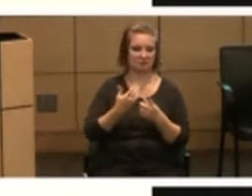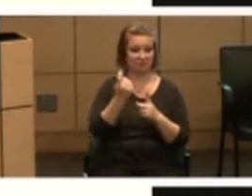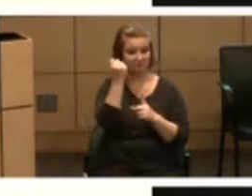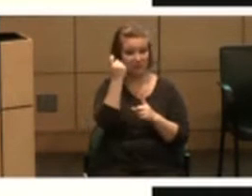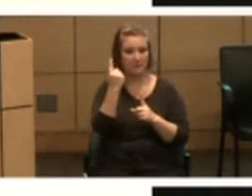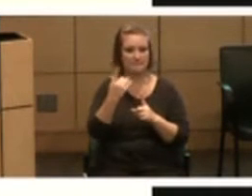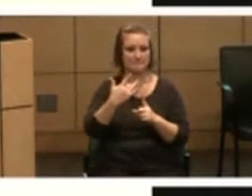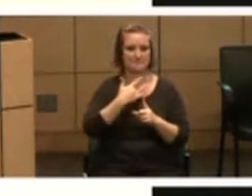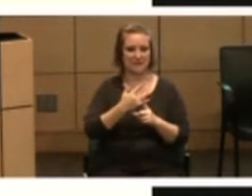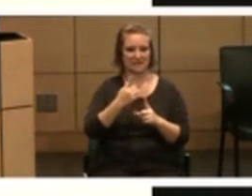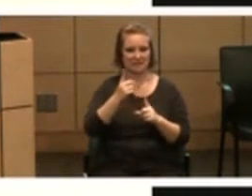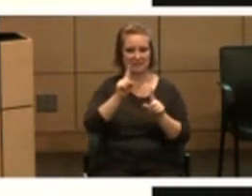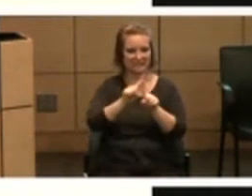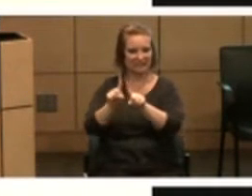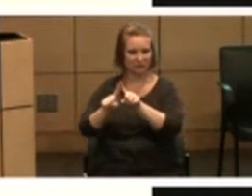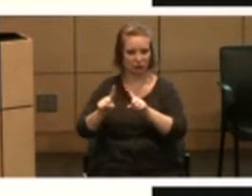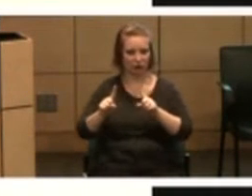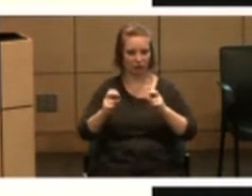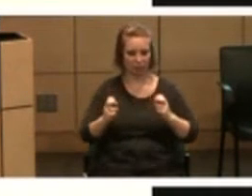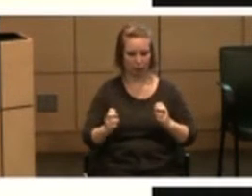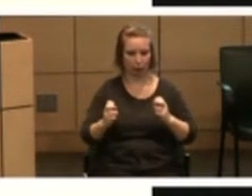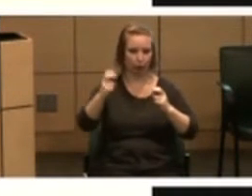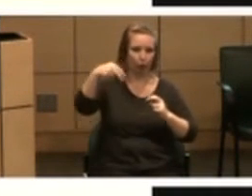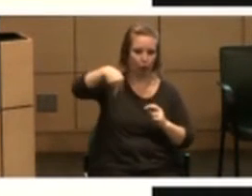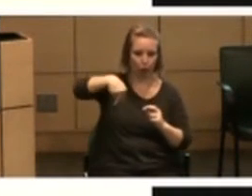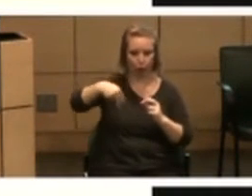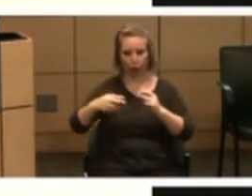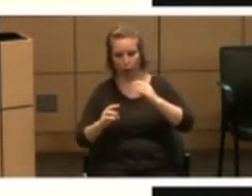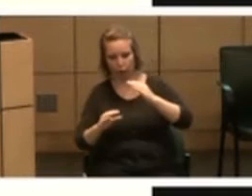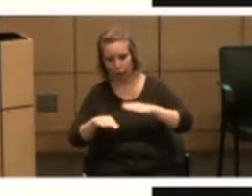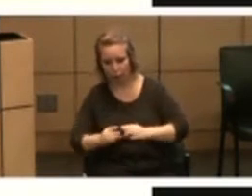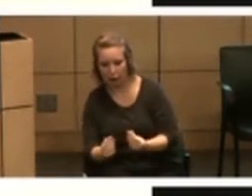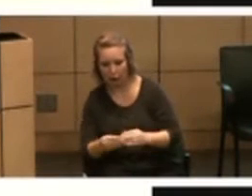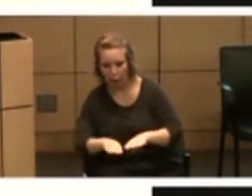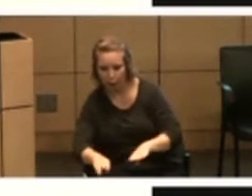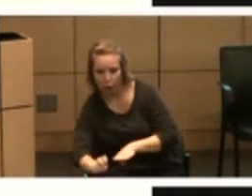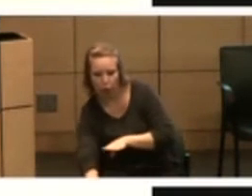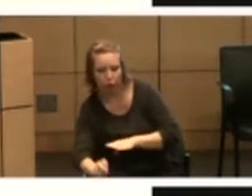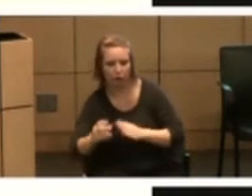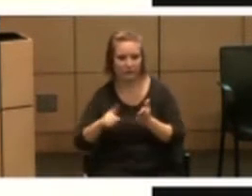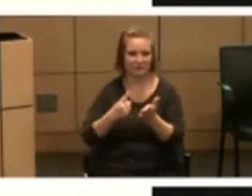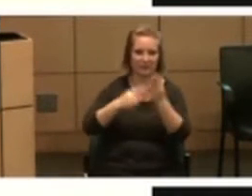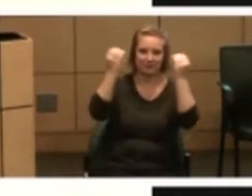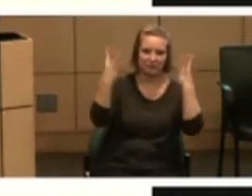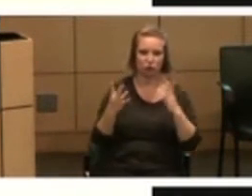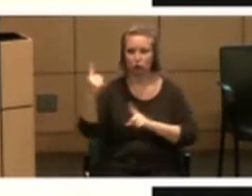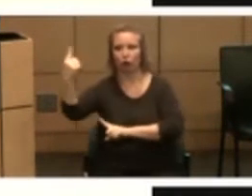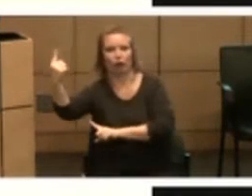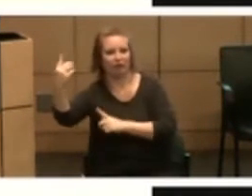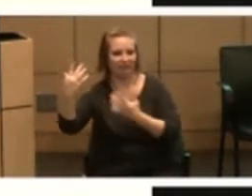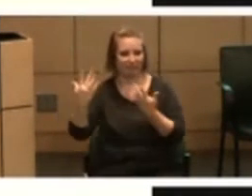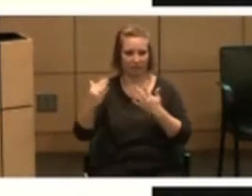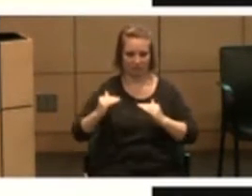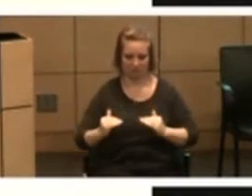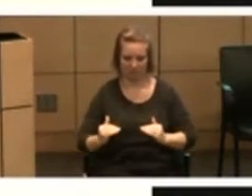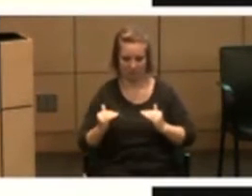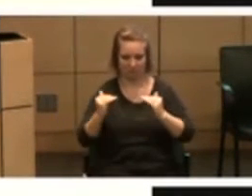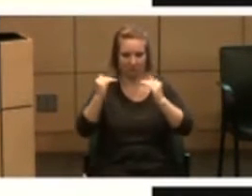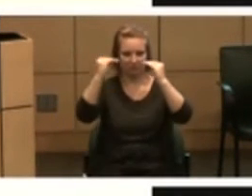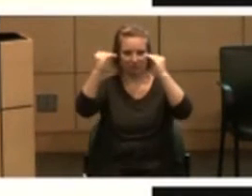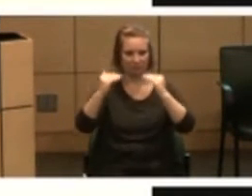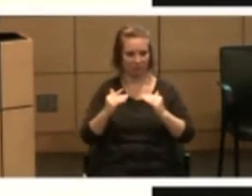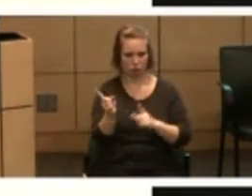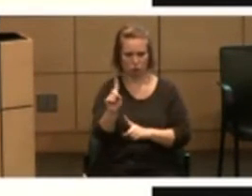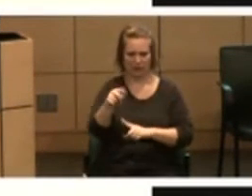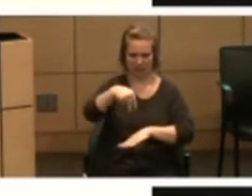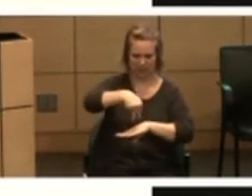elevations. So sometimes they're in seats, sometimes they're on the ground, sometimes the teacher's here, sometimes the teacher's there. So we have a lot of complexity just in